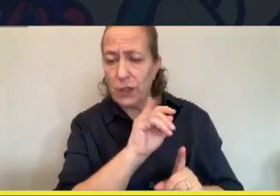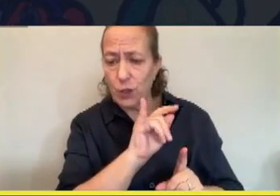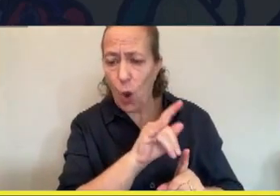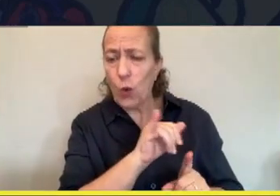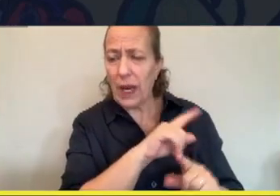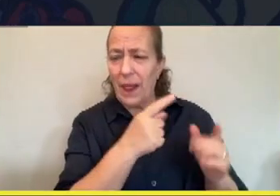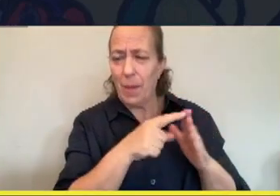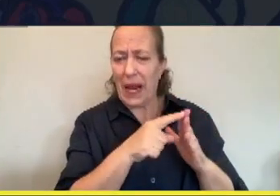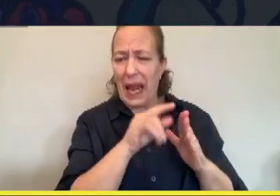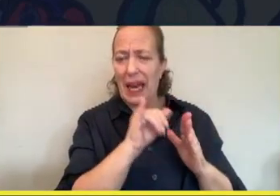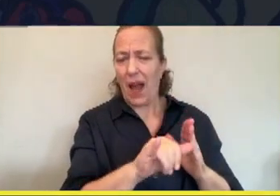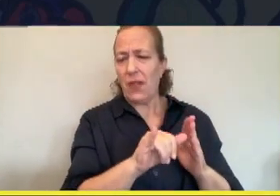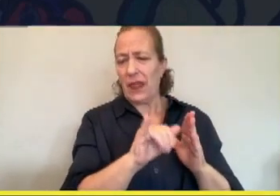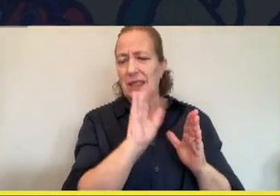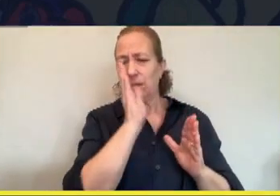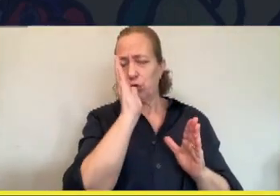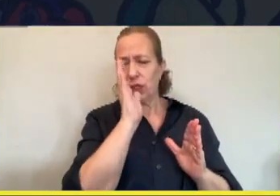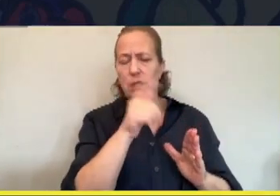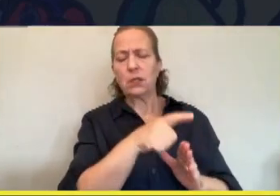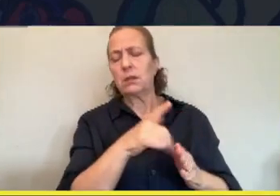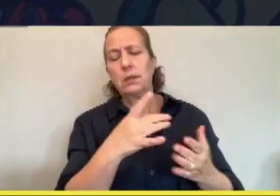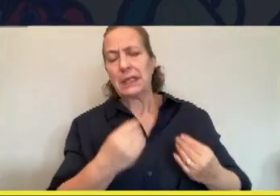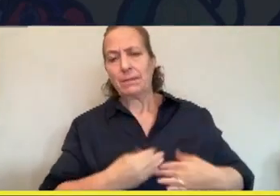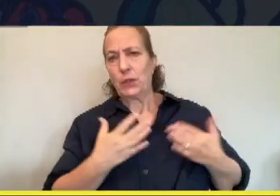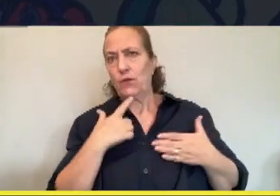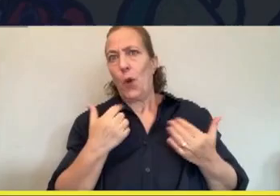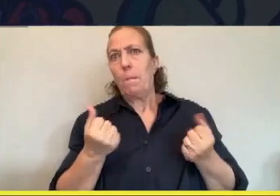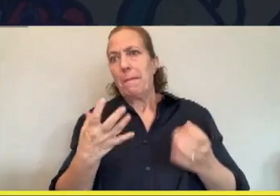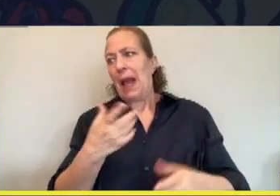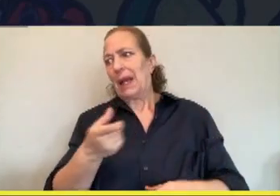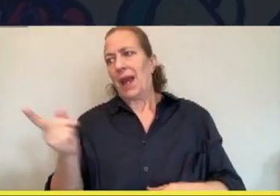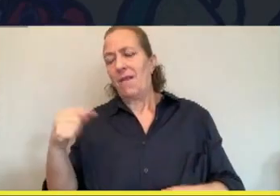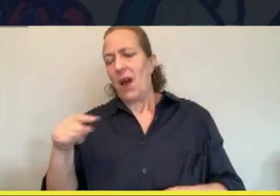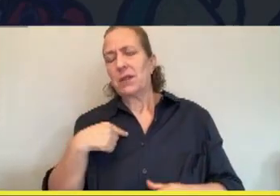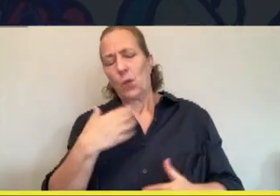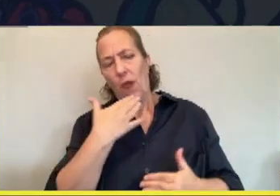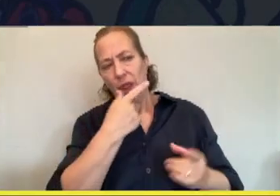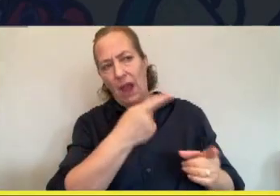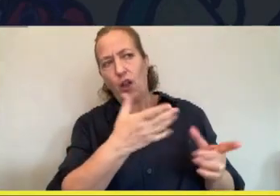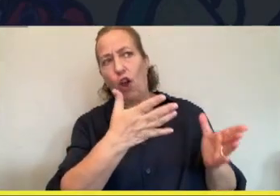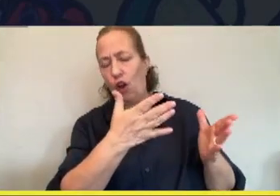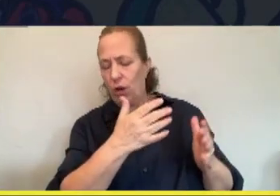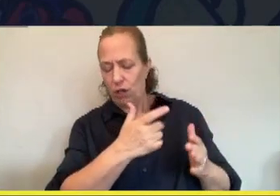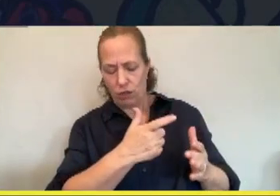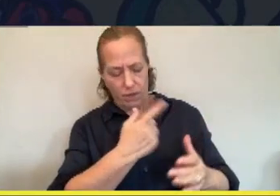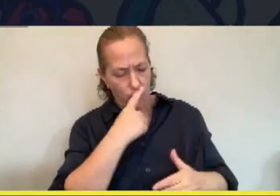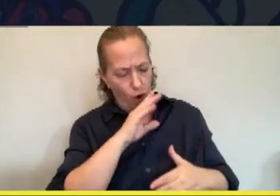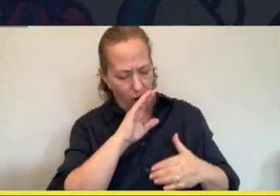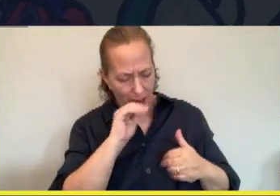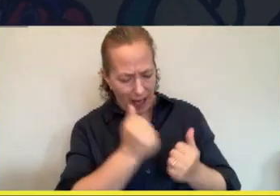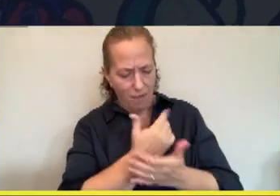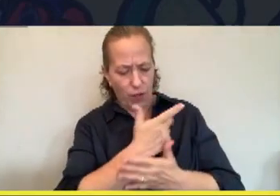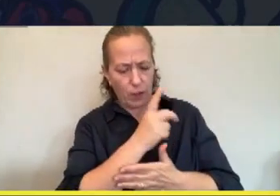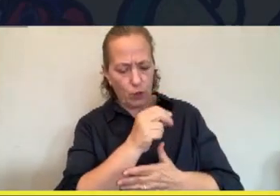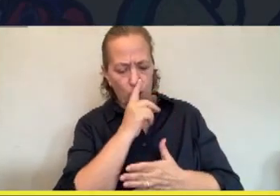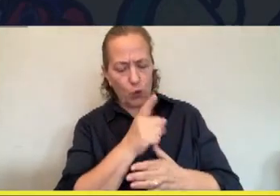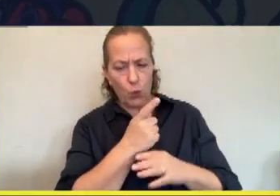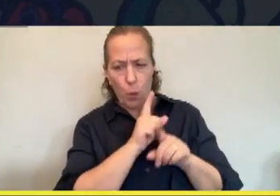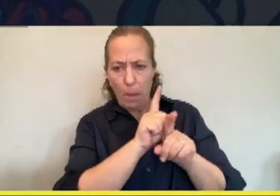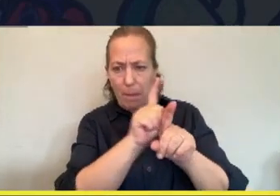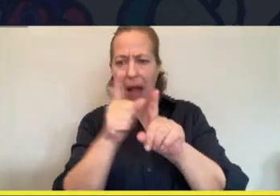inspiration to many younger researchers. And I just want to thank her personally for all that she's done to mentor others and further this